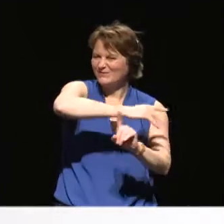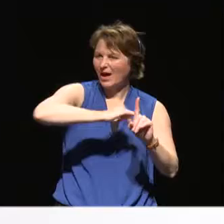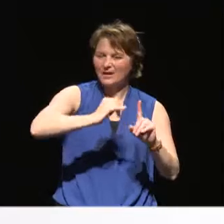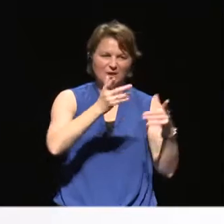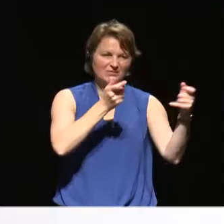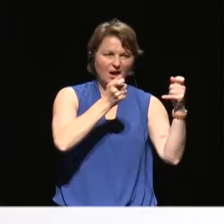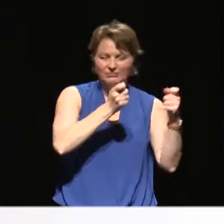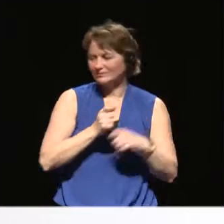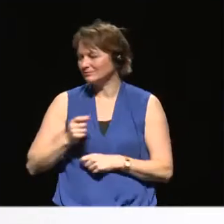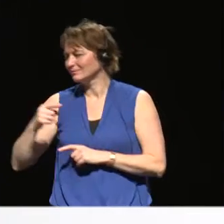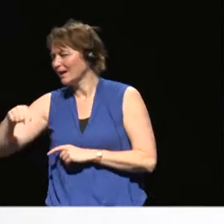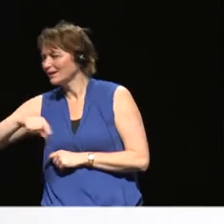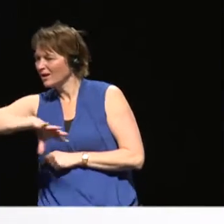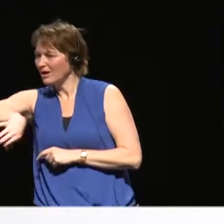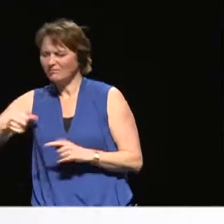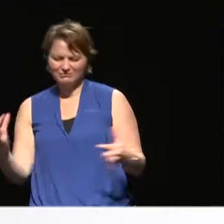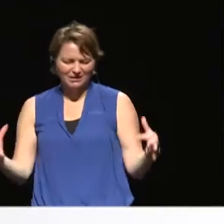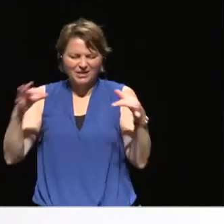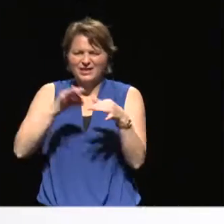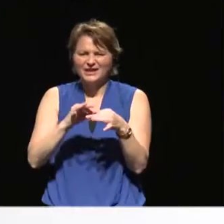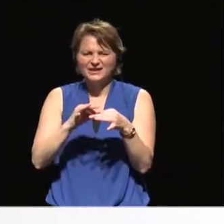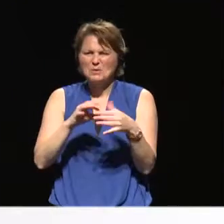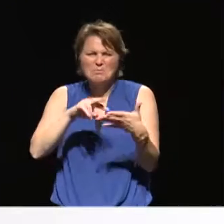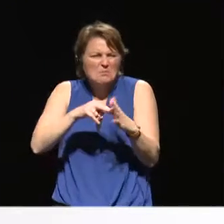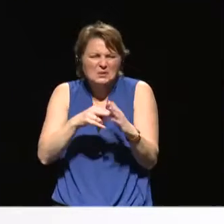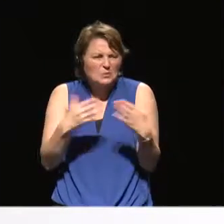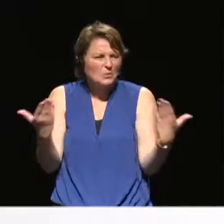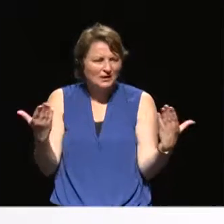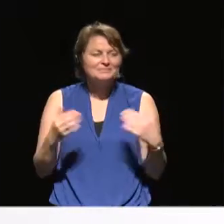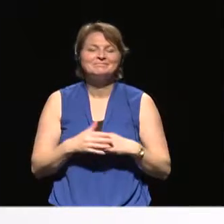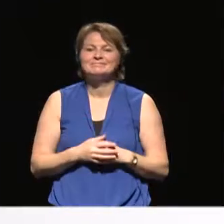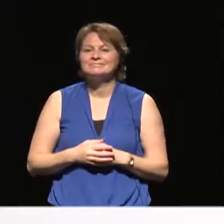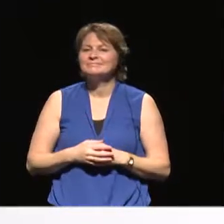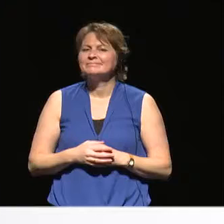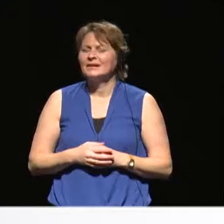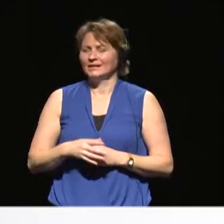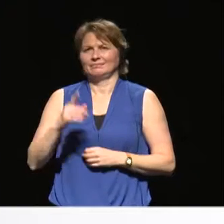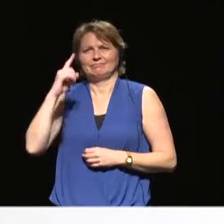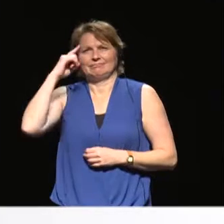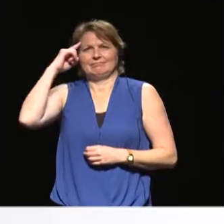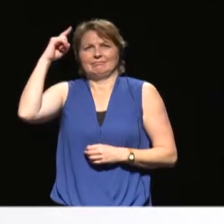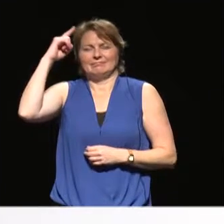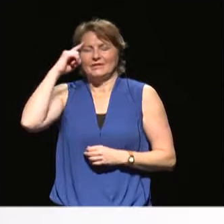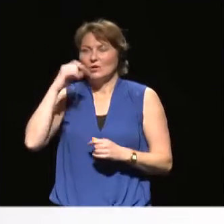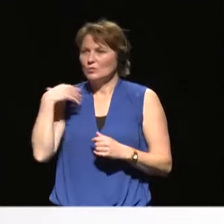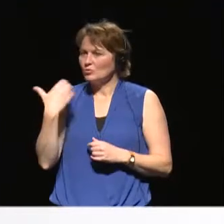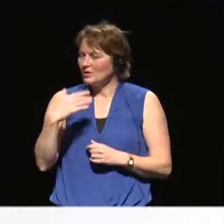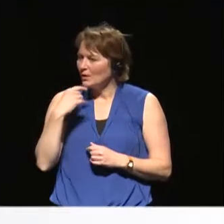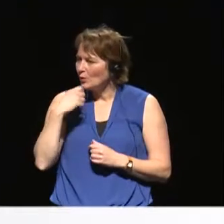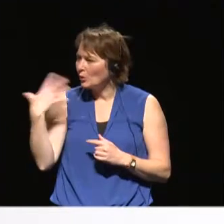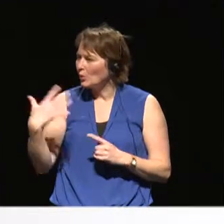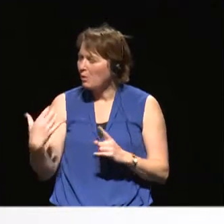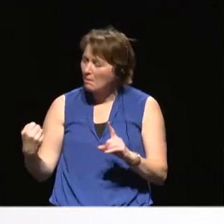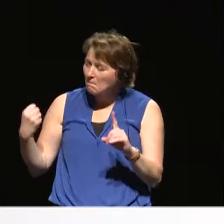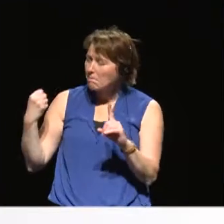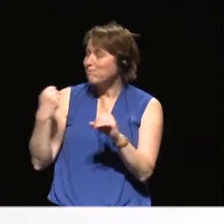of all give to you a sense of what are we talking about here, and very quickly you realize quite how massive the implications are.